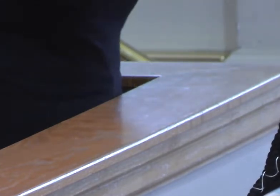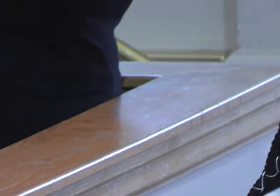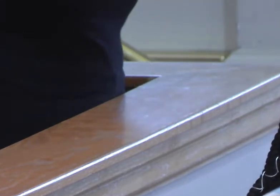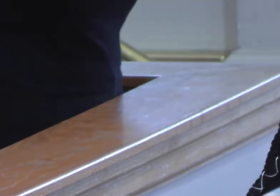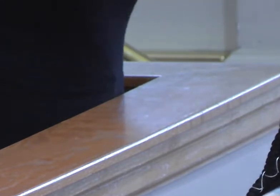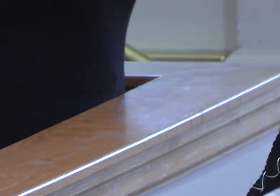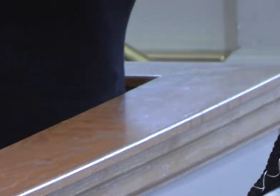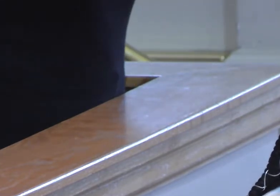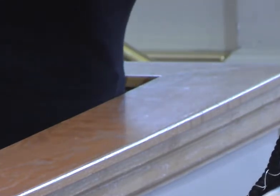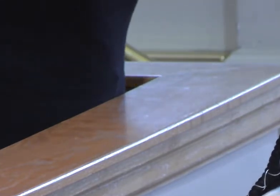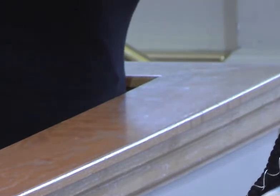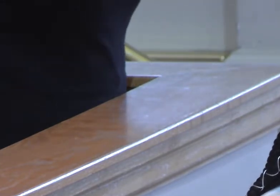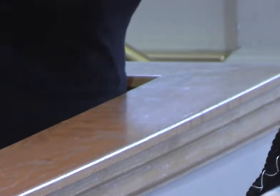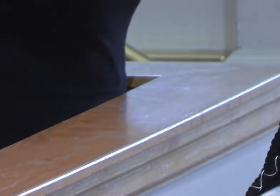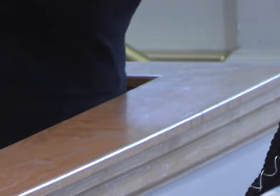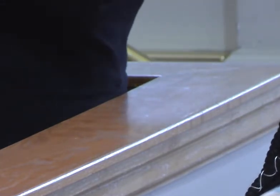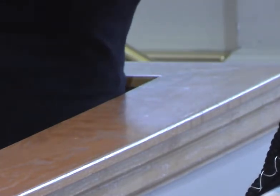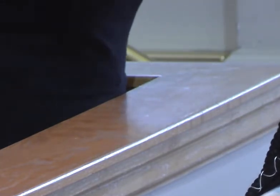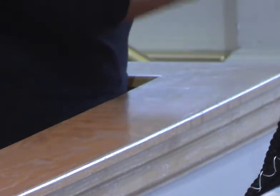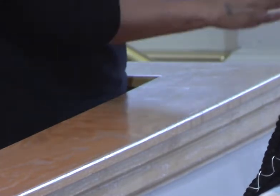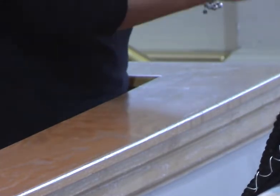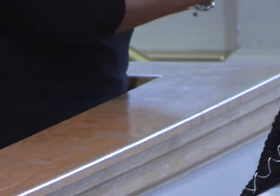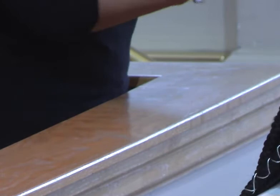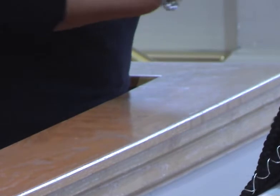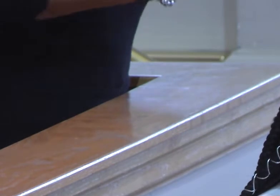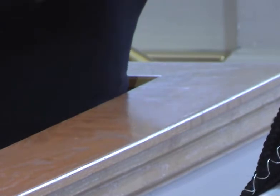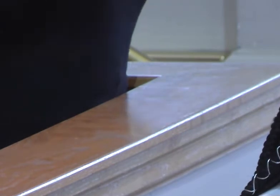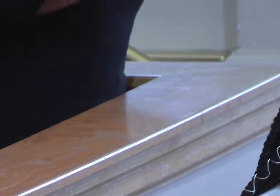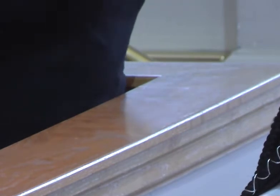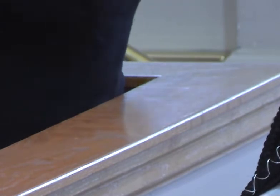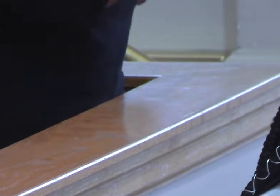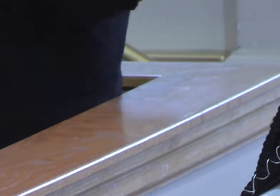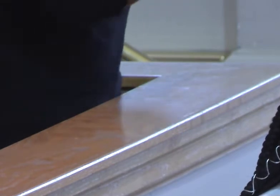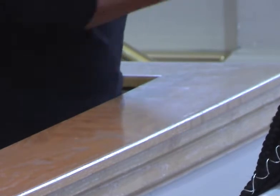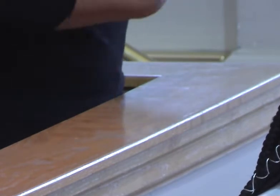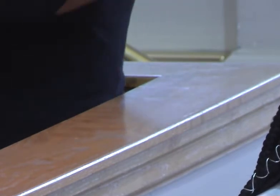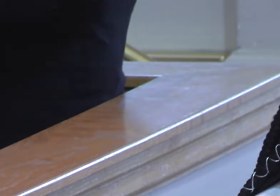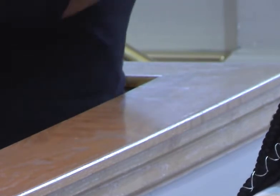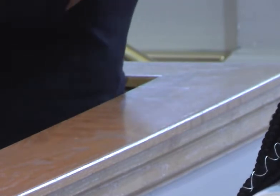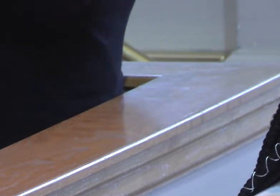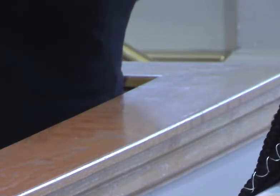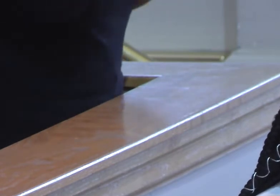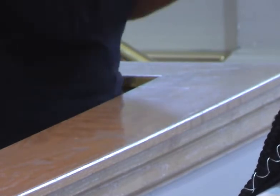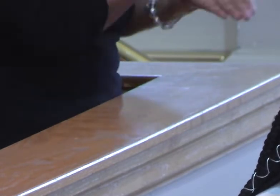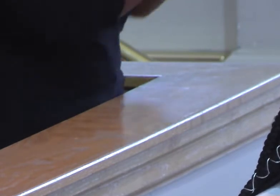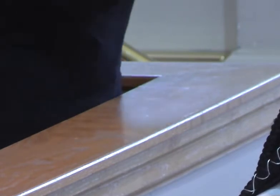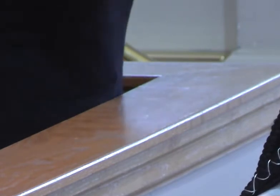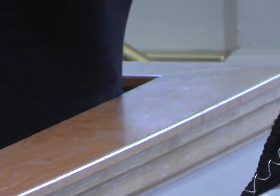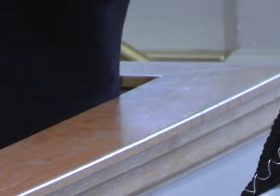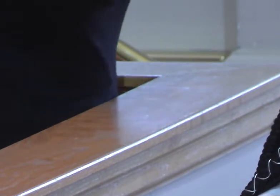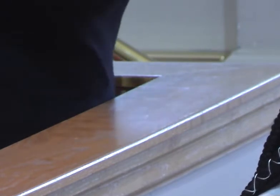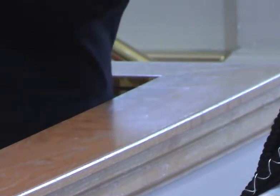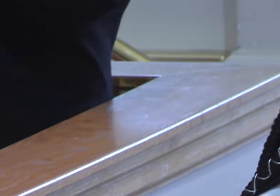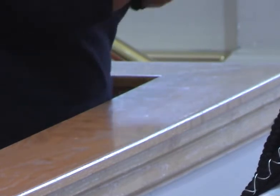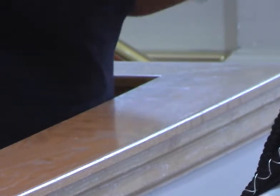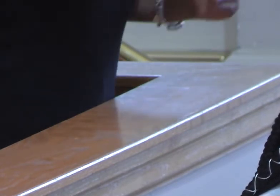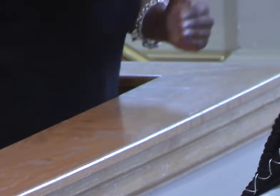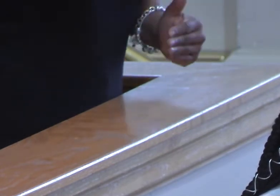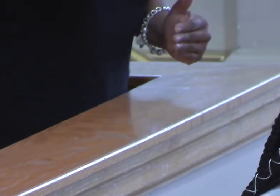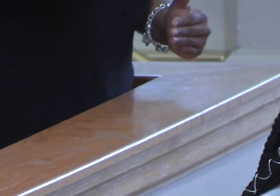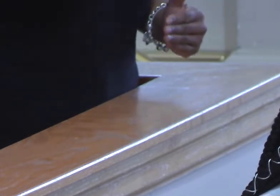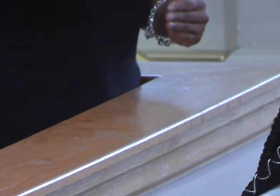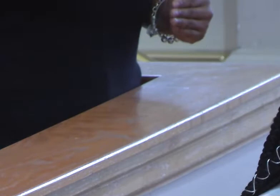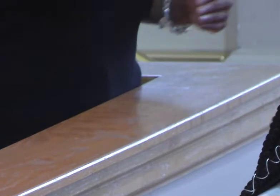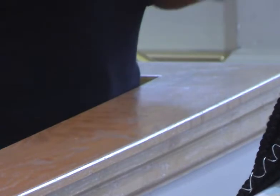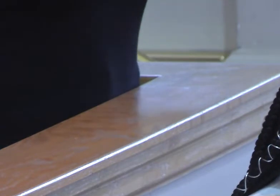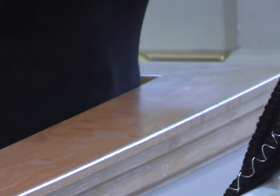Climate March, and Youth Ambassador for Equality for Her. She has spoken in front of the White House and at